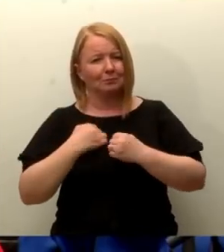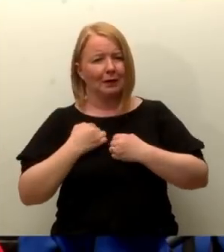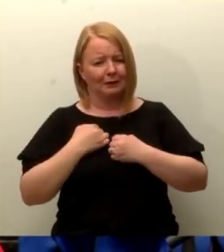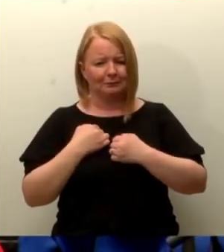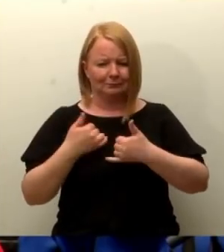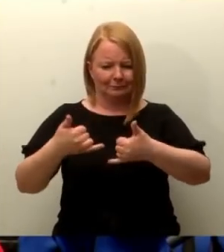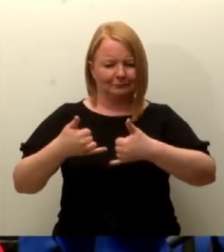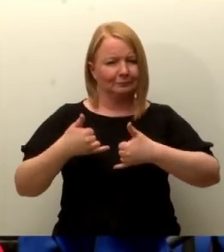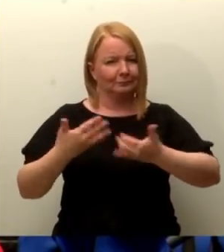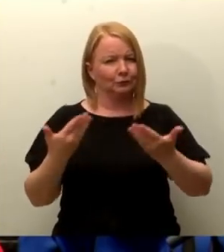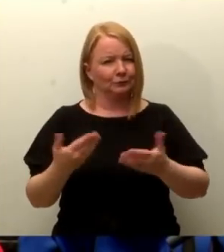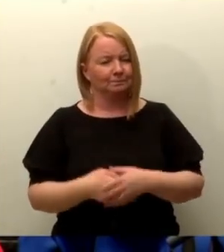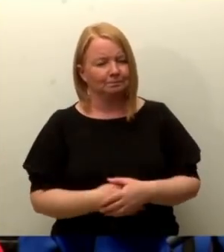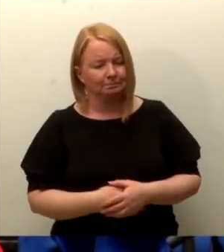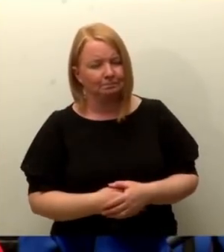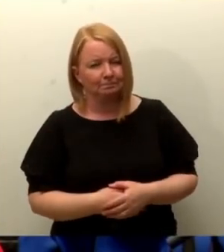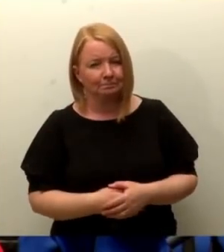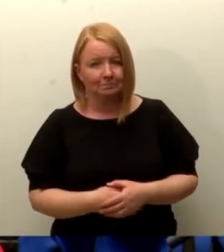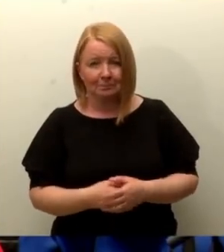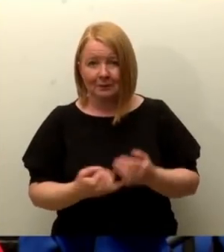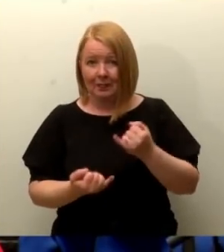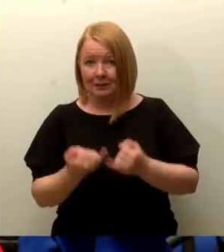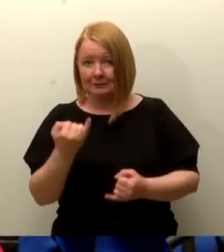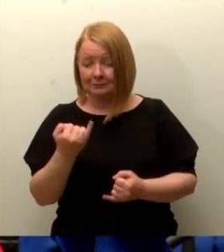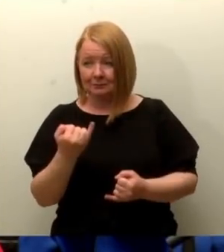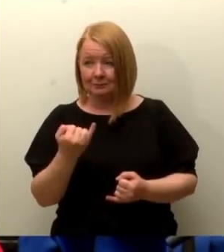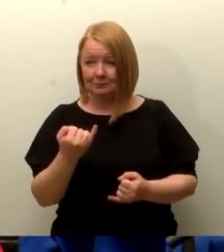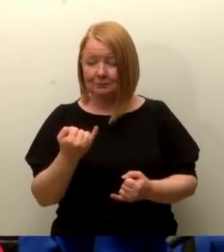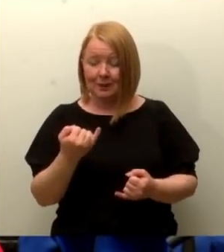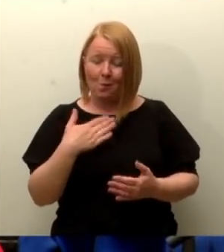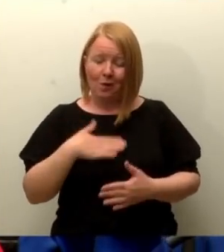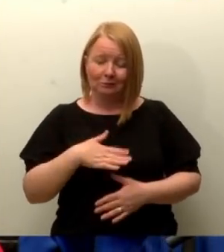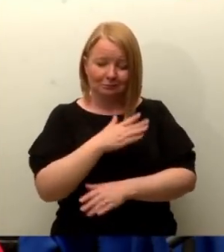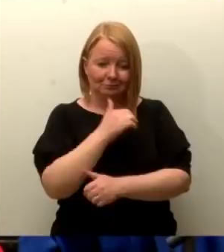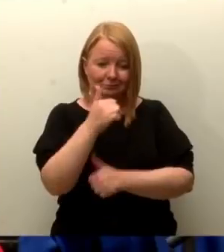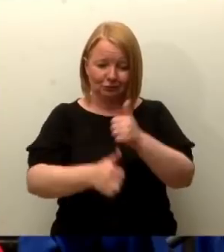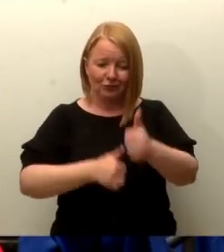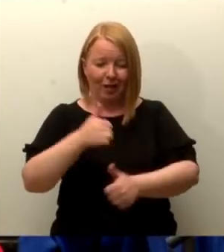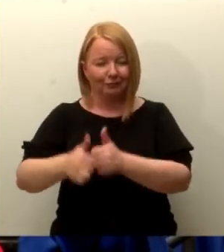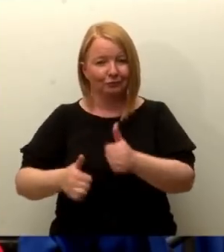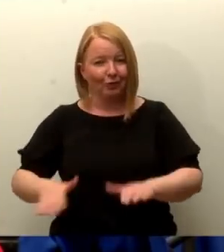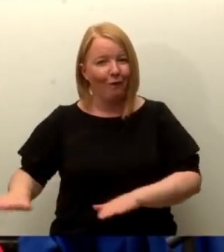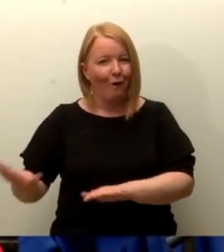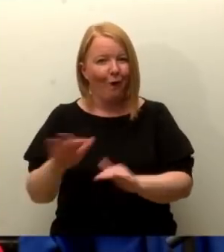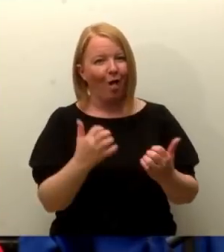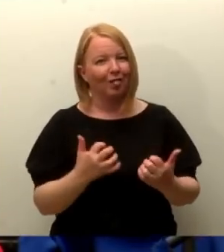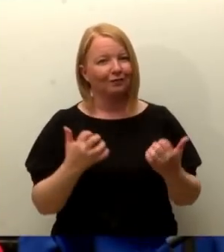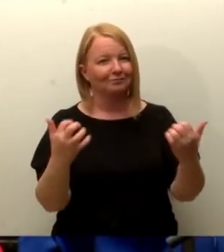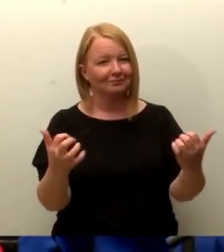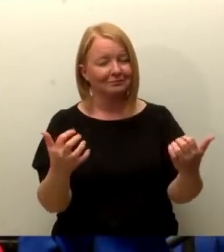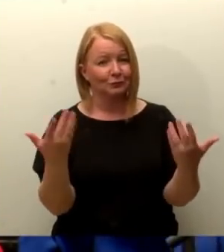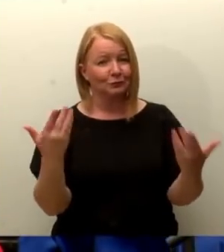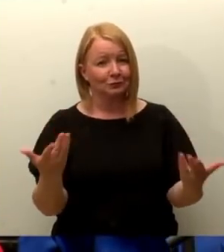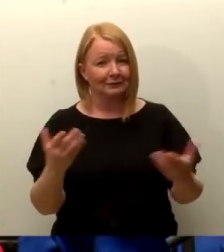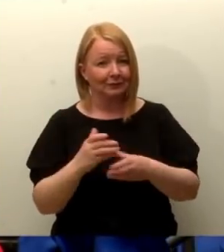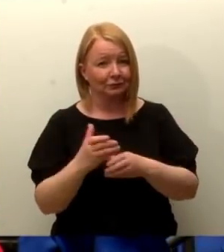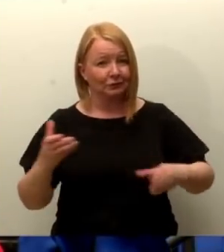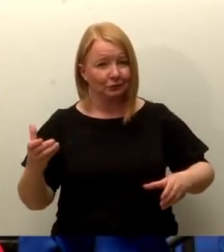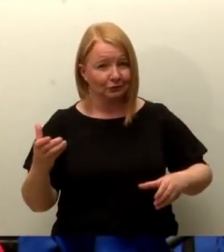this award. Lastly, I want to congratulate all of you sitting here who are graduating